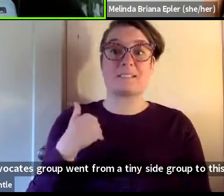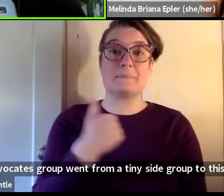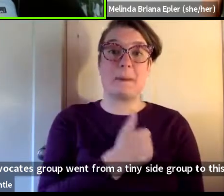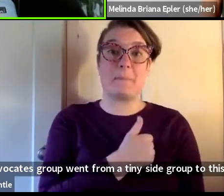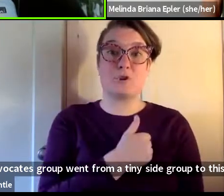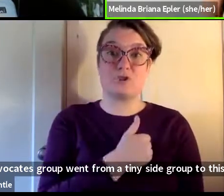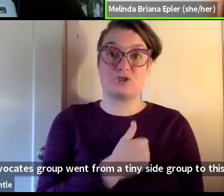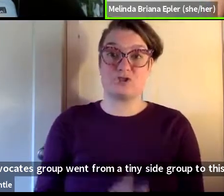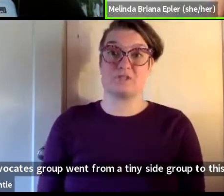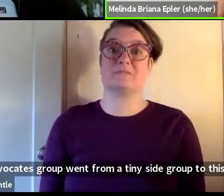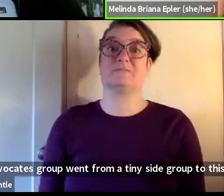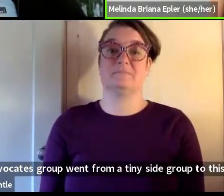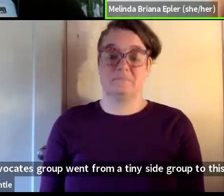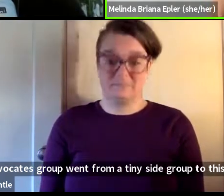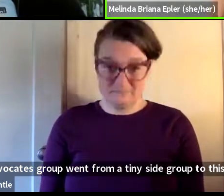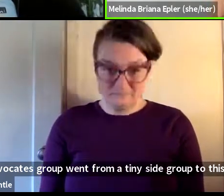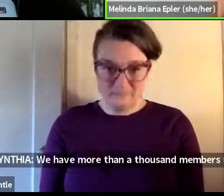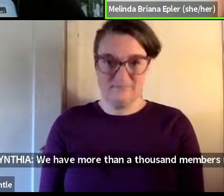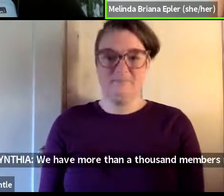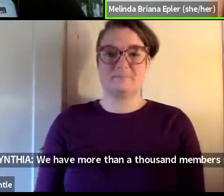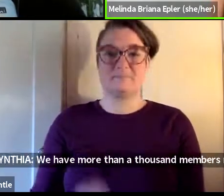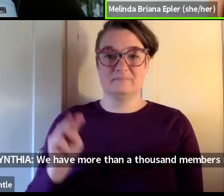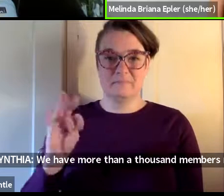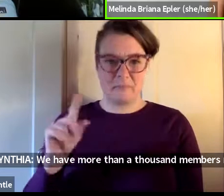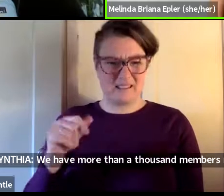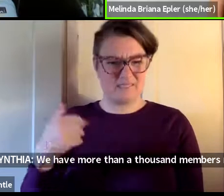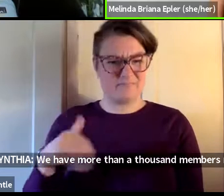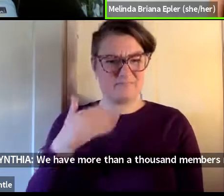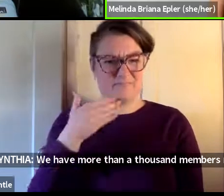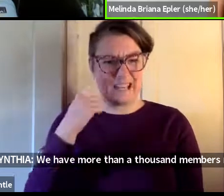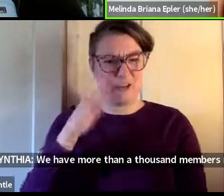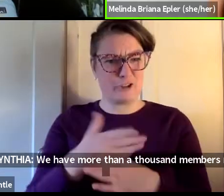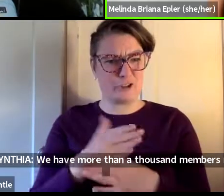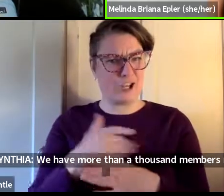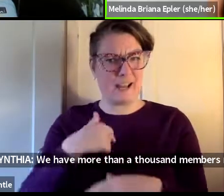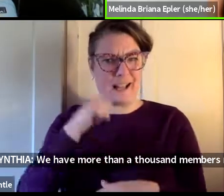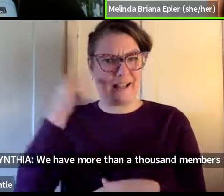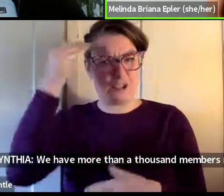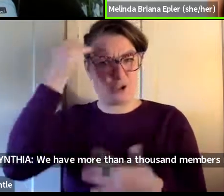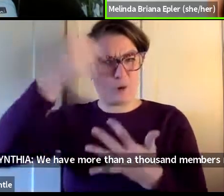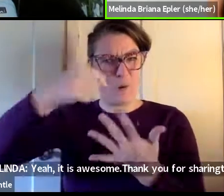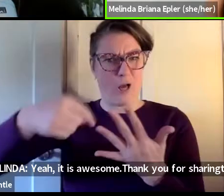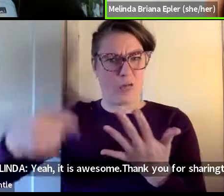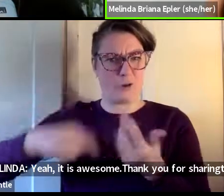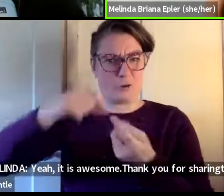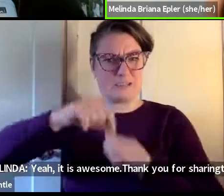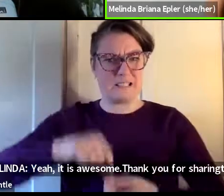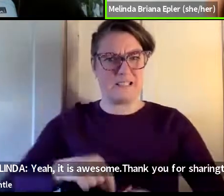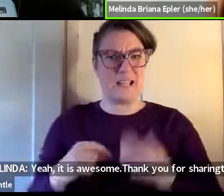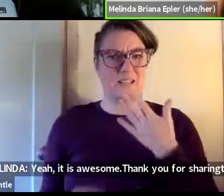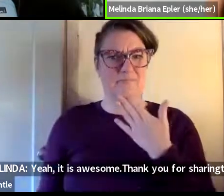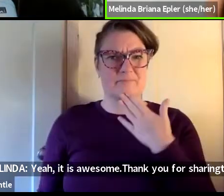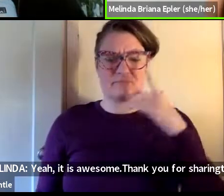awesome. So thank you for sharing that. I didn't know all the details, so I appreciate that.